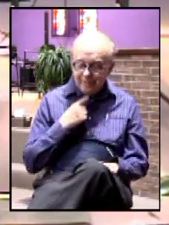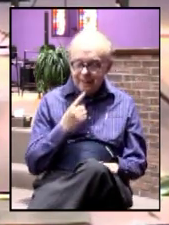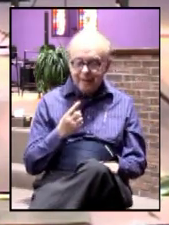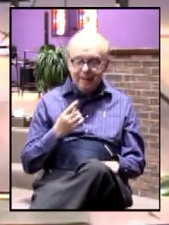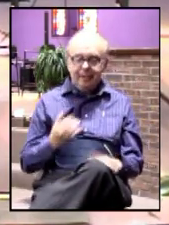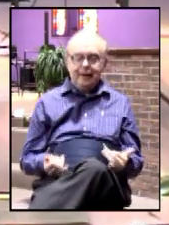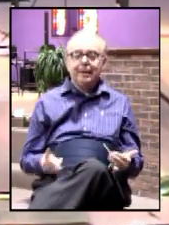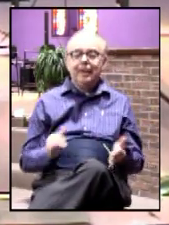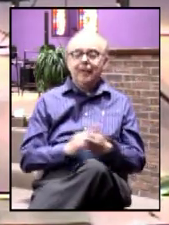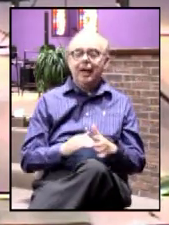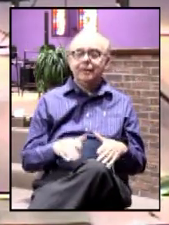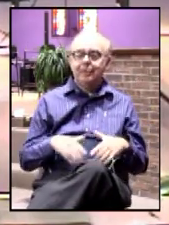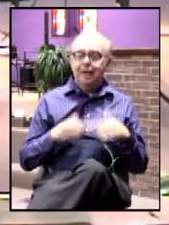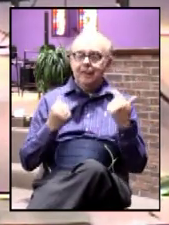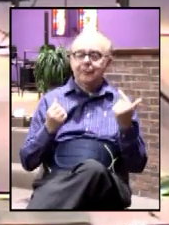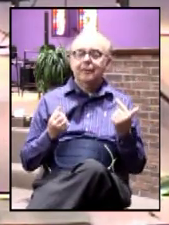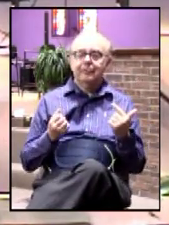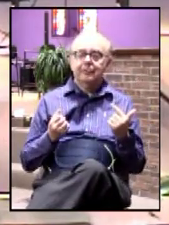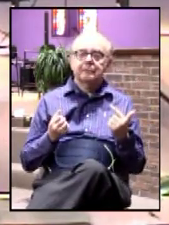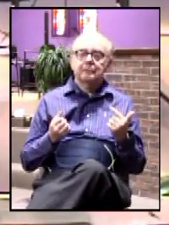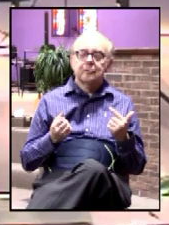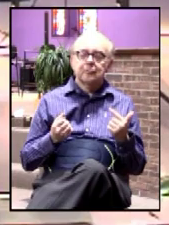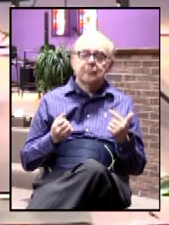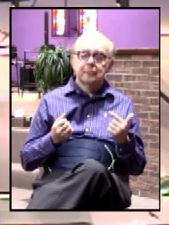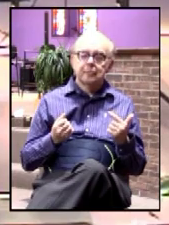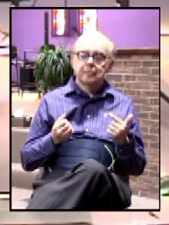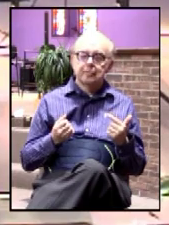It says, now that's life.